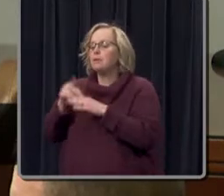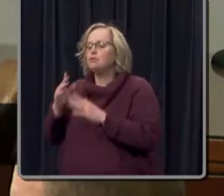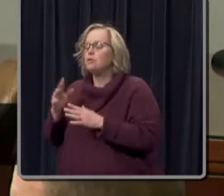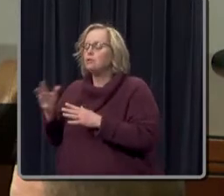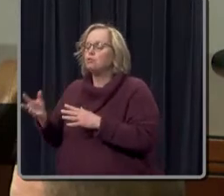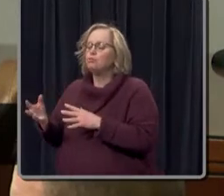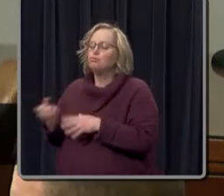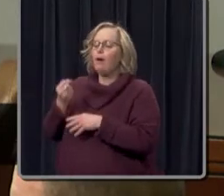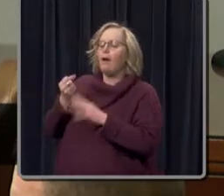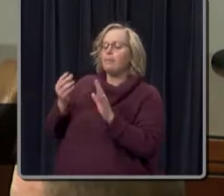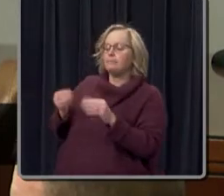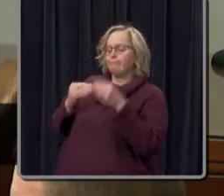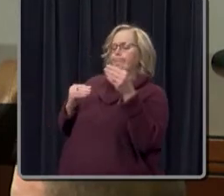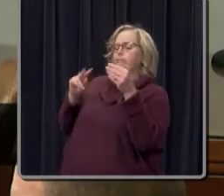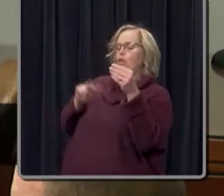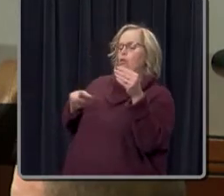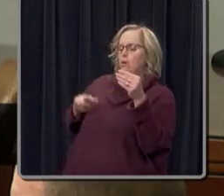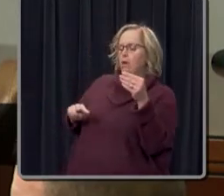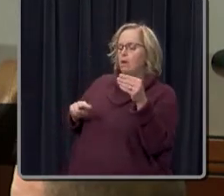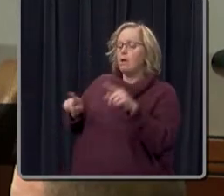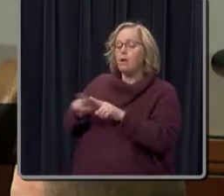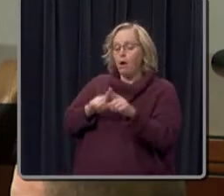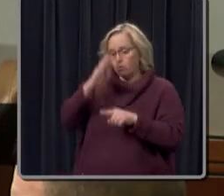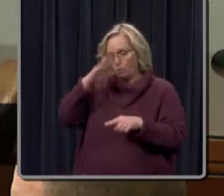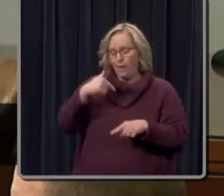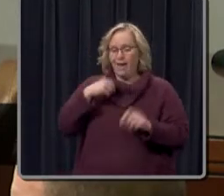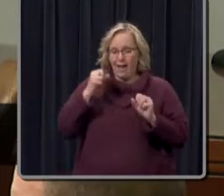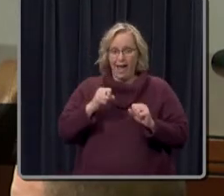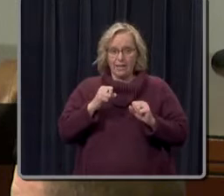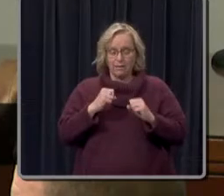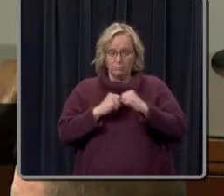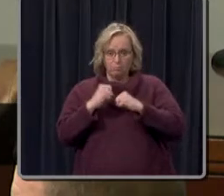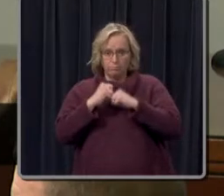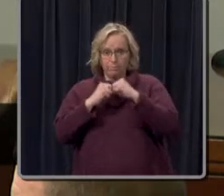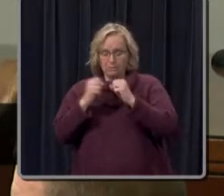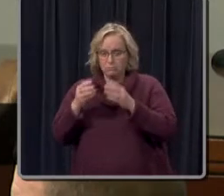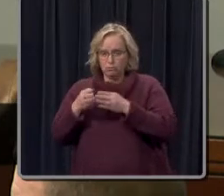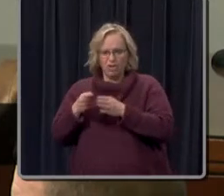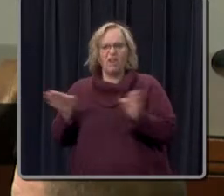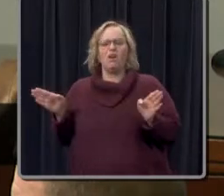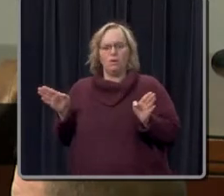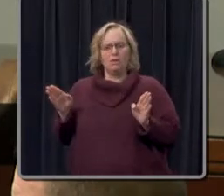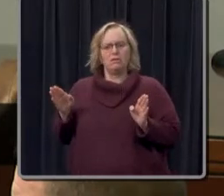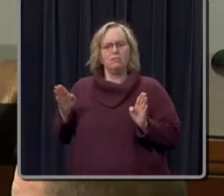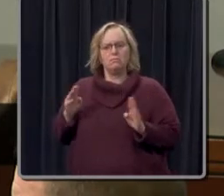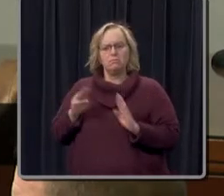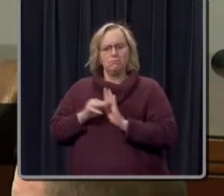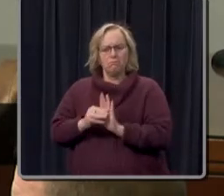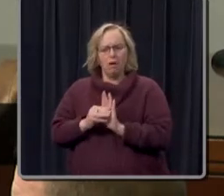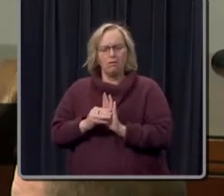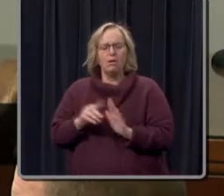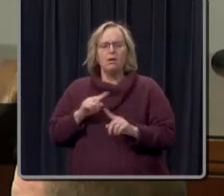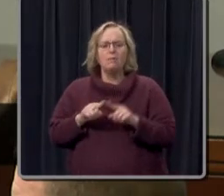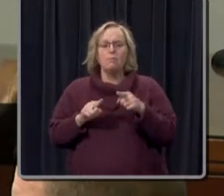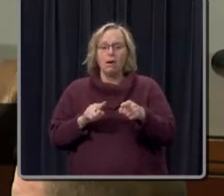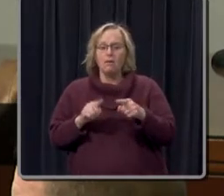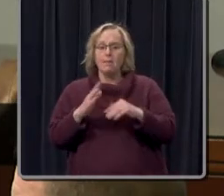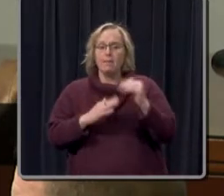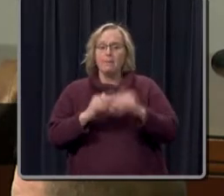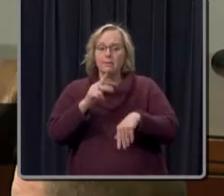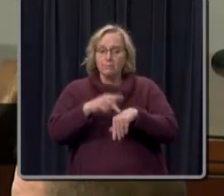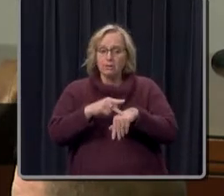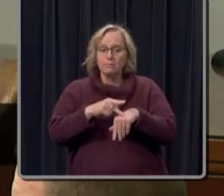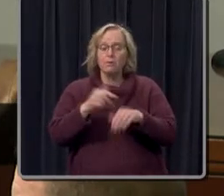at, we also know that I can build a generic model, but you as the building principal, you and your team, your teachers, you may